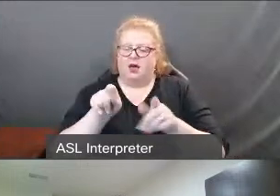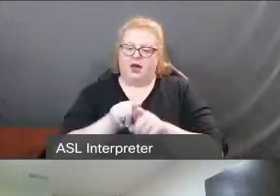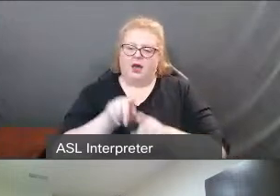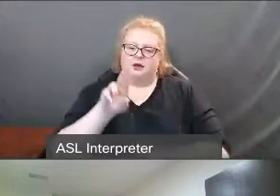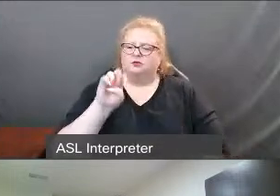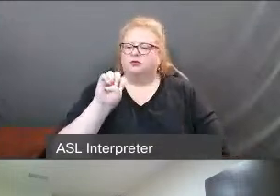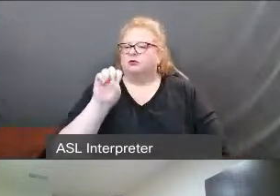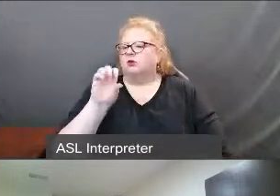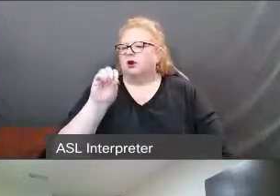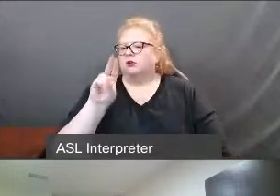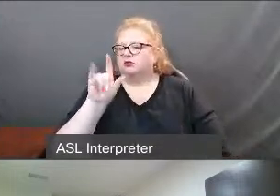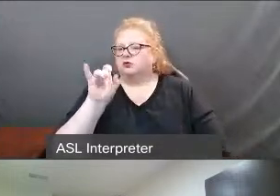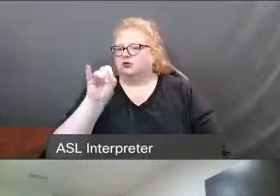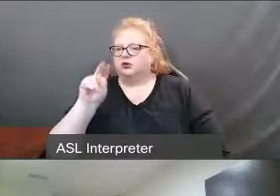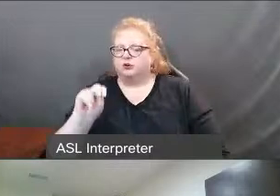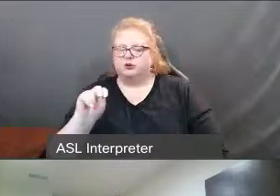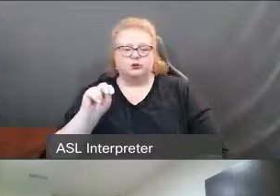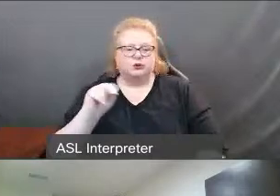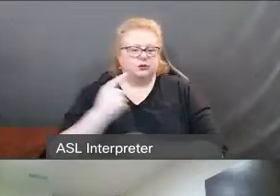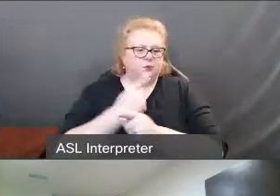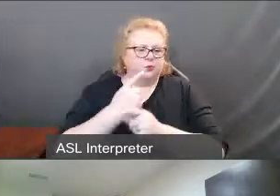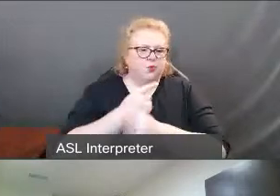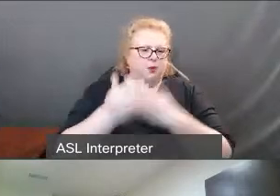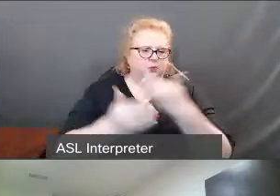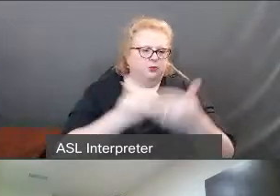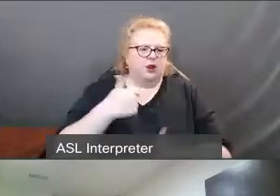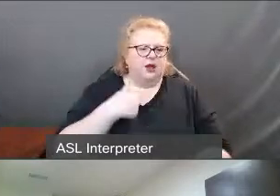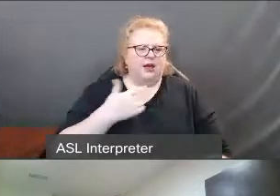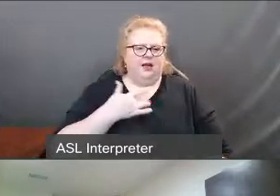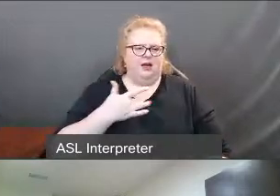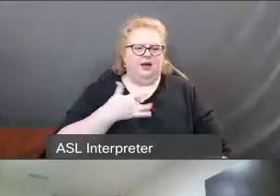proper procedure. I feel a great need for at least.